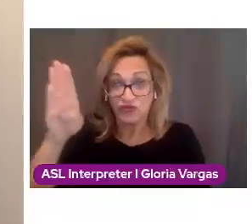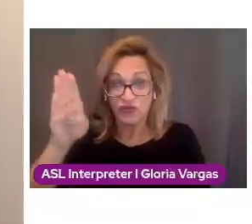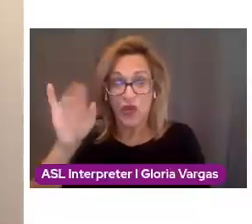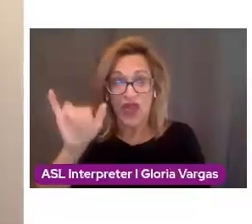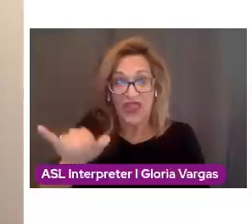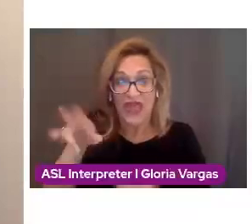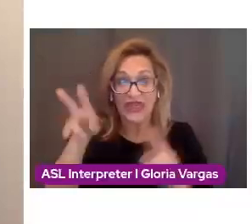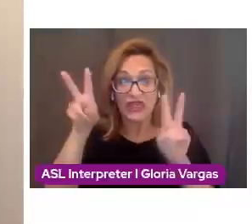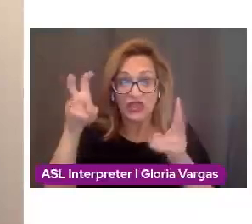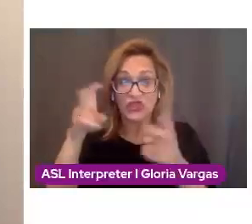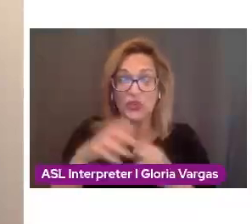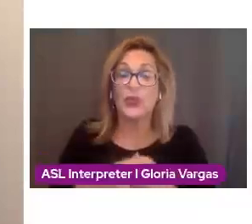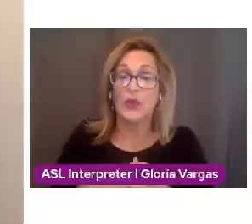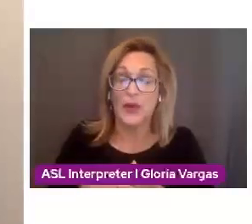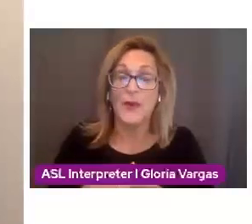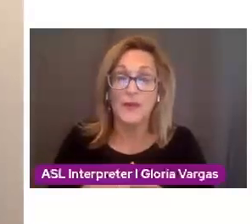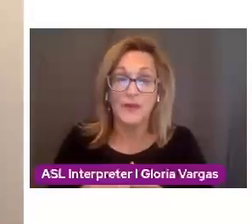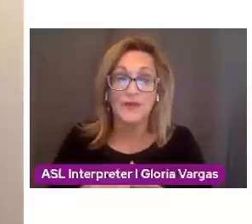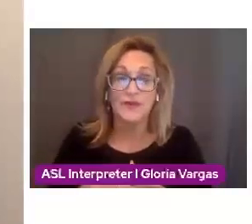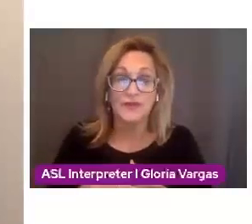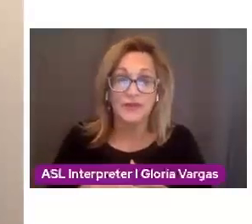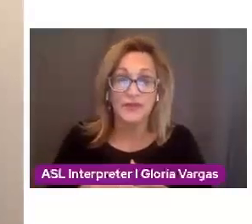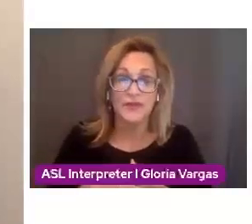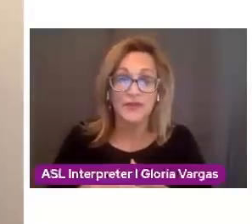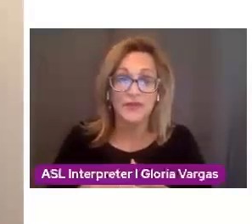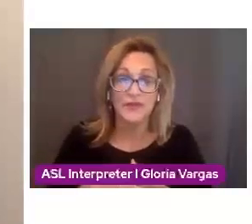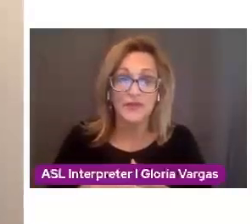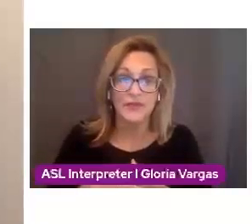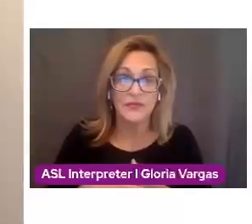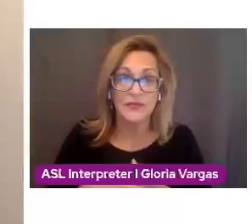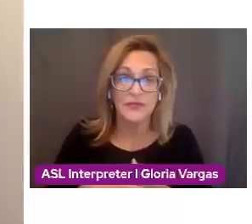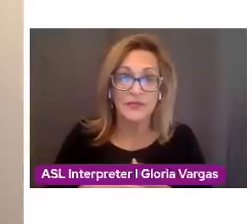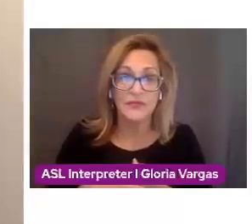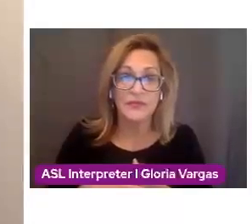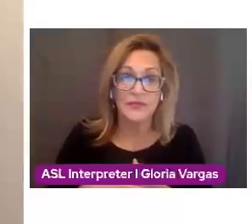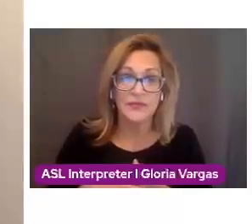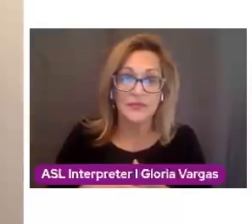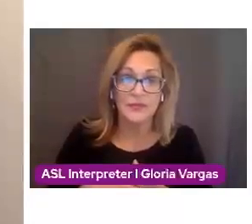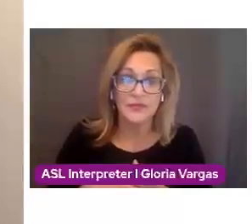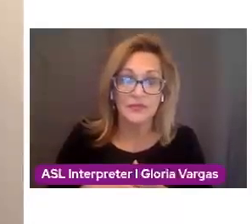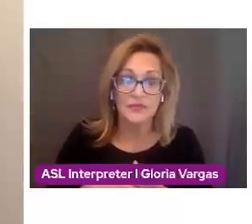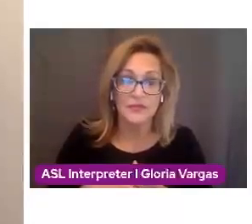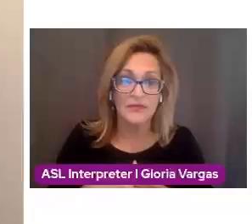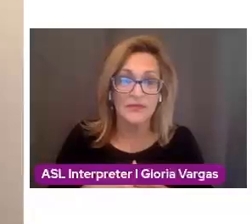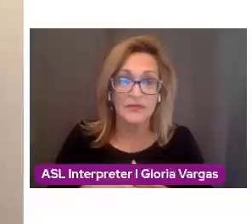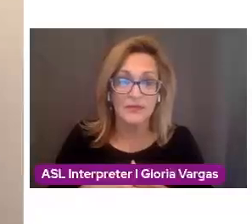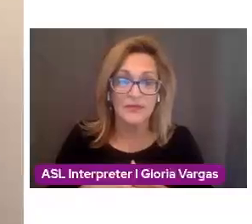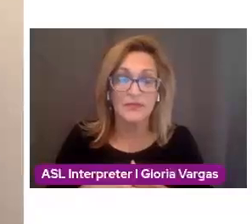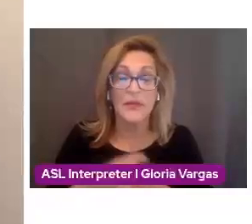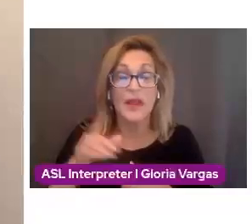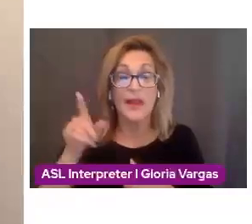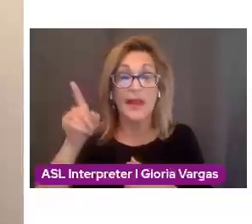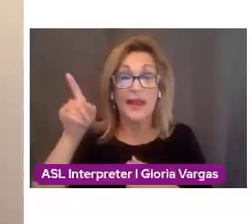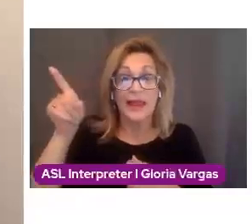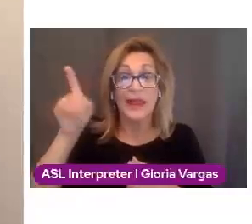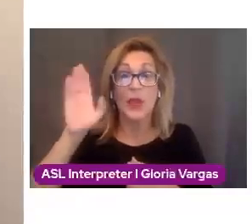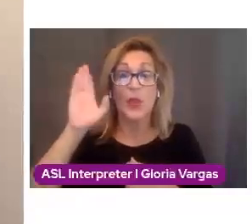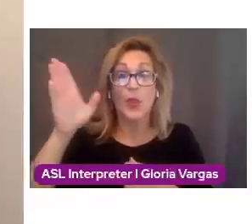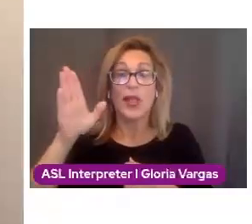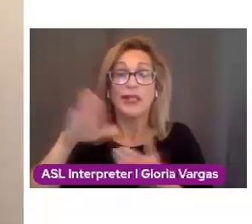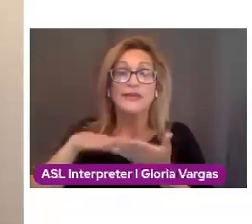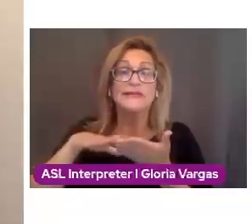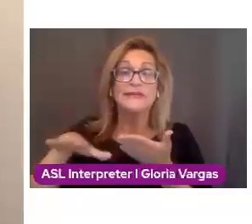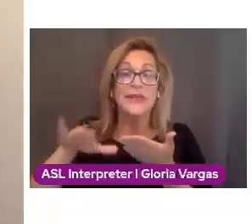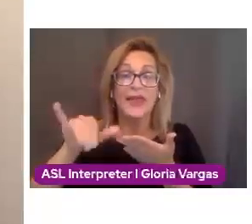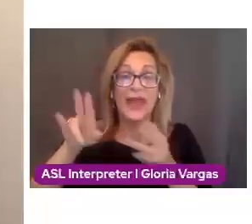I do not believe that he is going to dismiss the issue outright. But